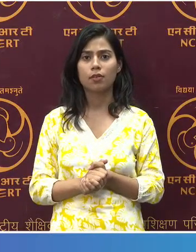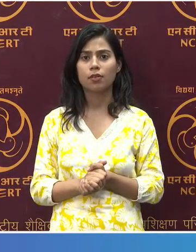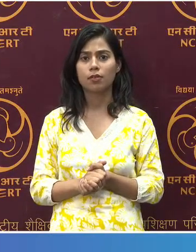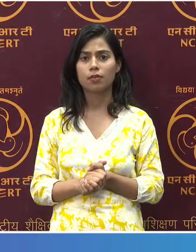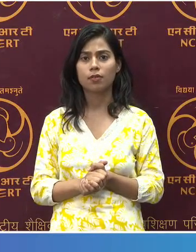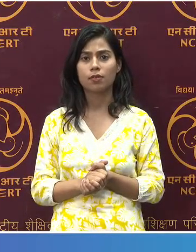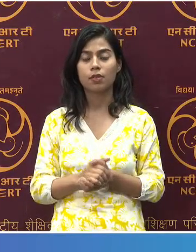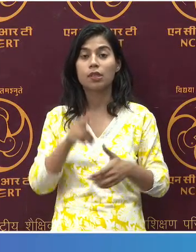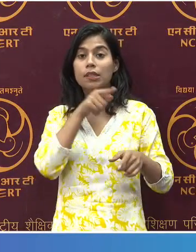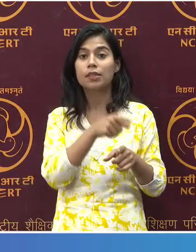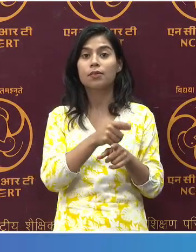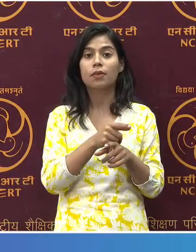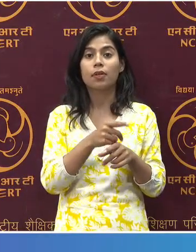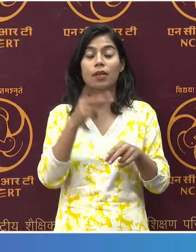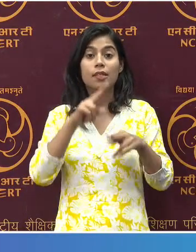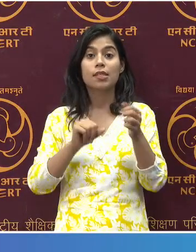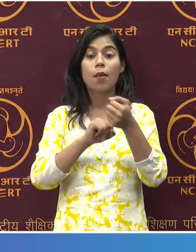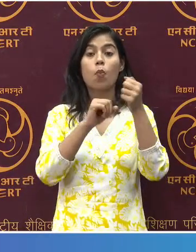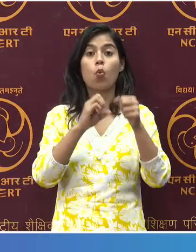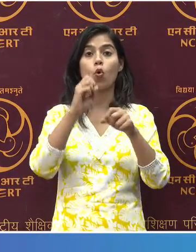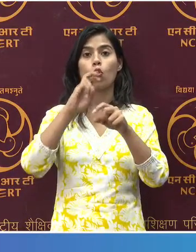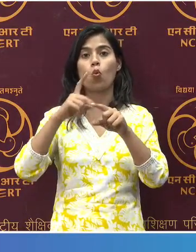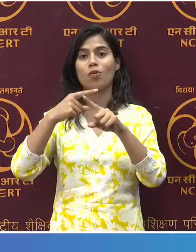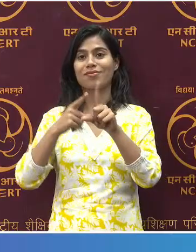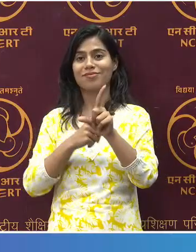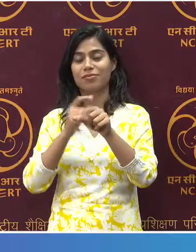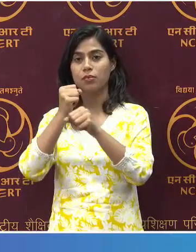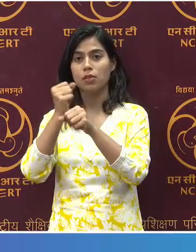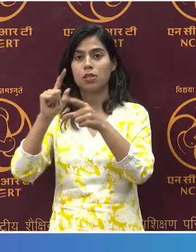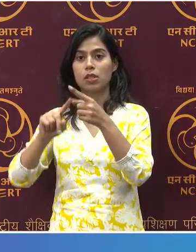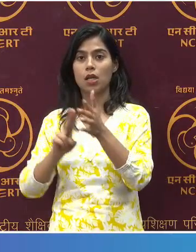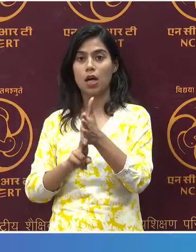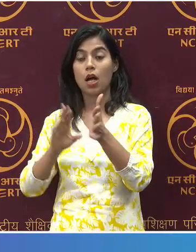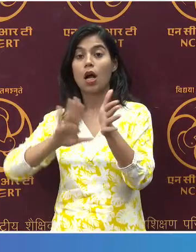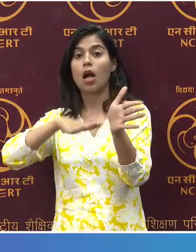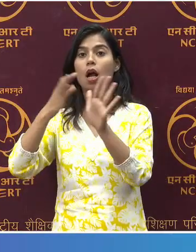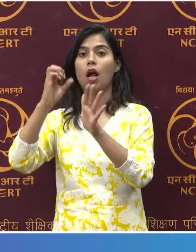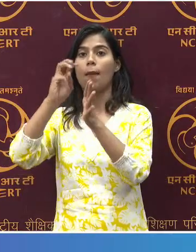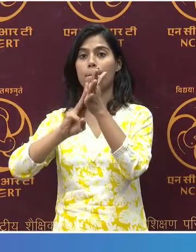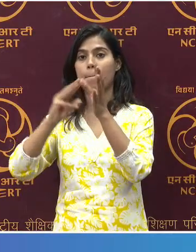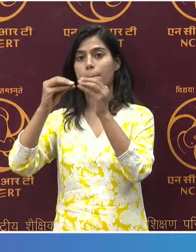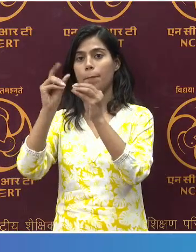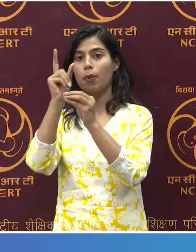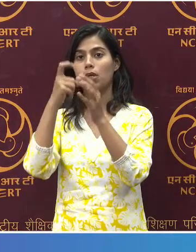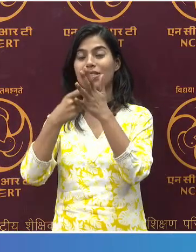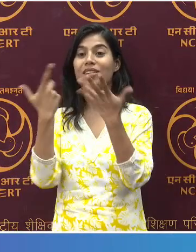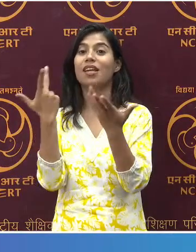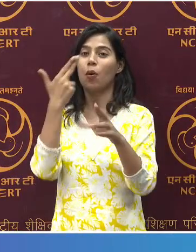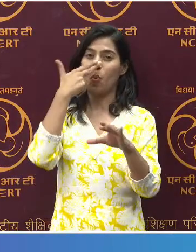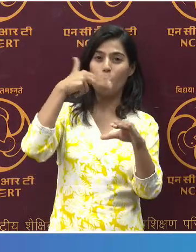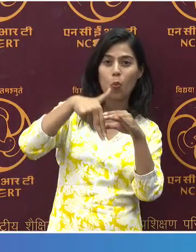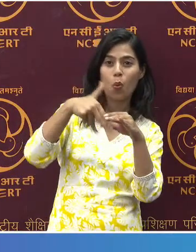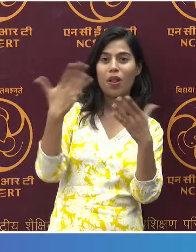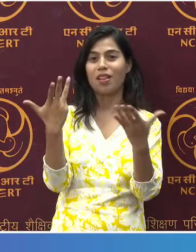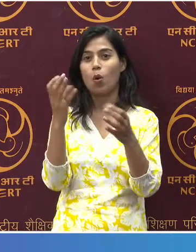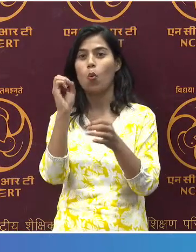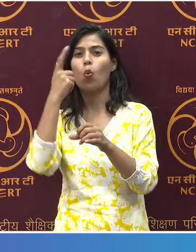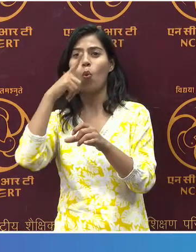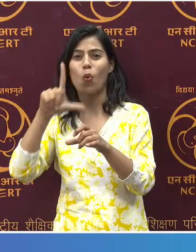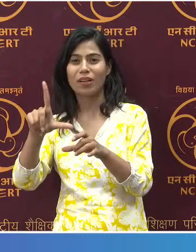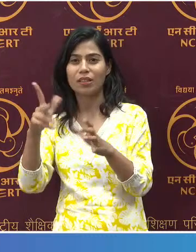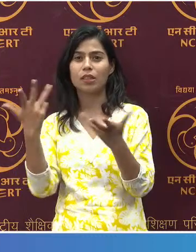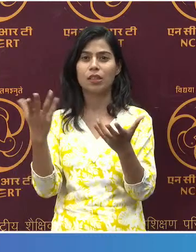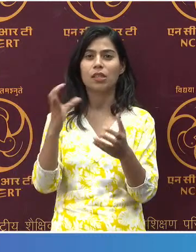supports combustion. Yes, Okay. supports combustion, oxidation process will be there. Any kind of fuel, whether it is petrol, diesel, kerosene oil or any gas